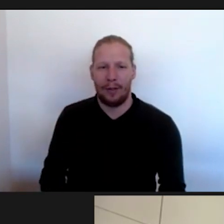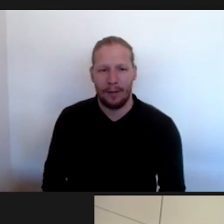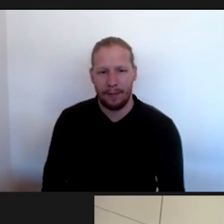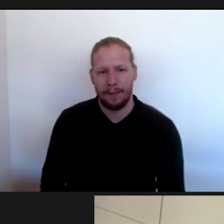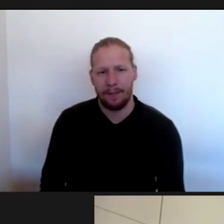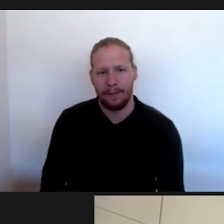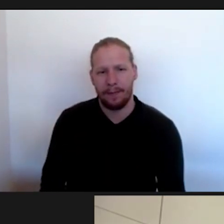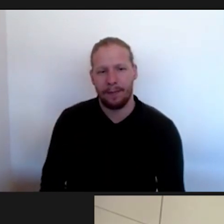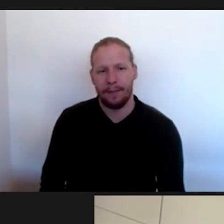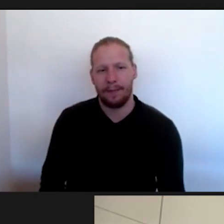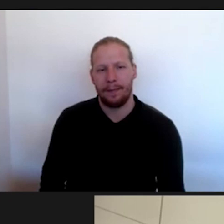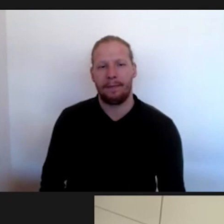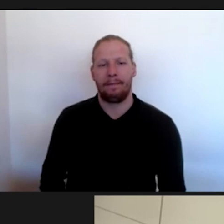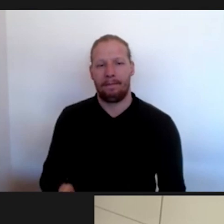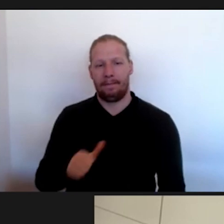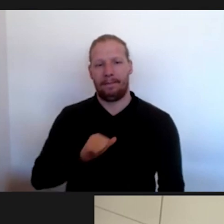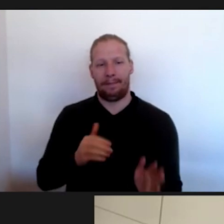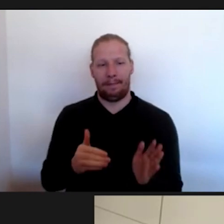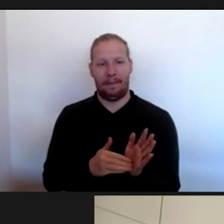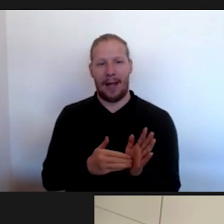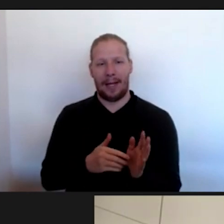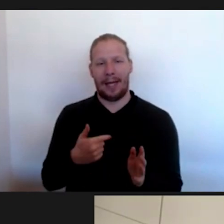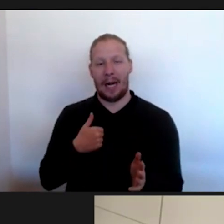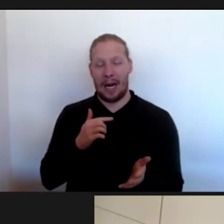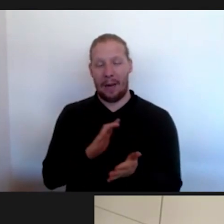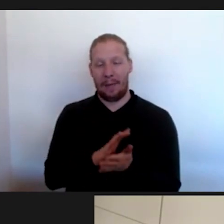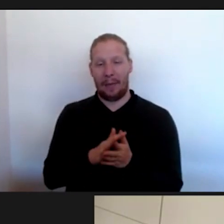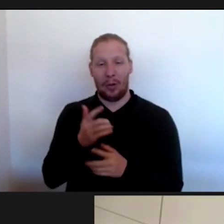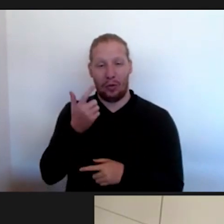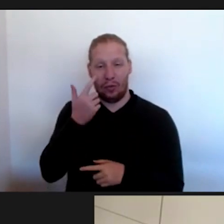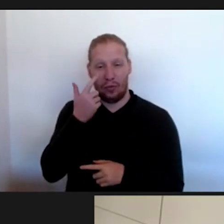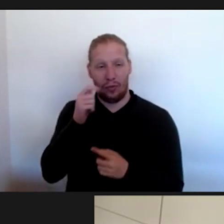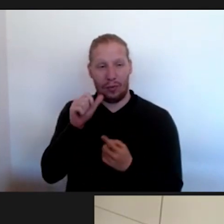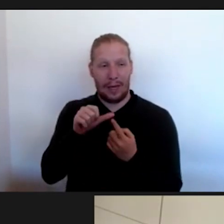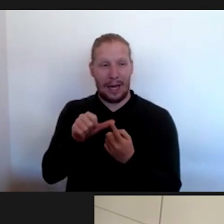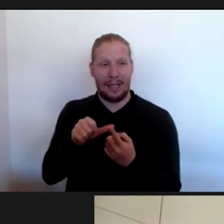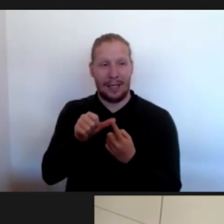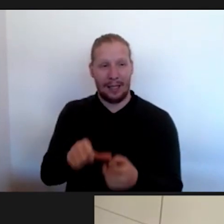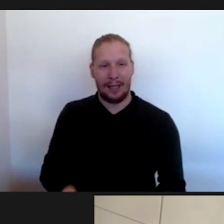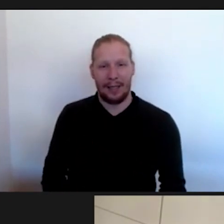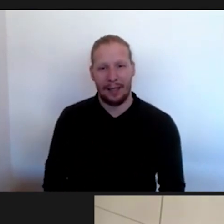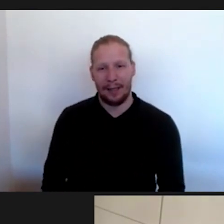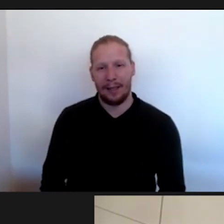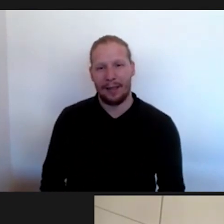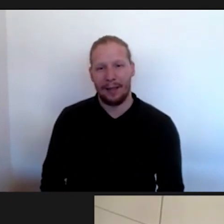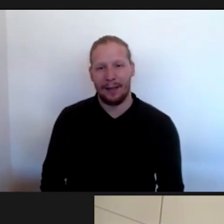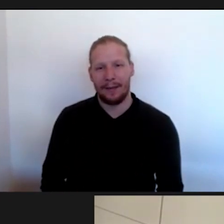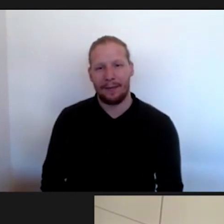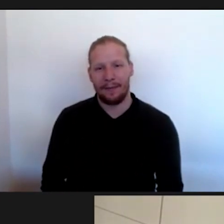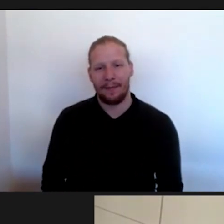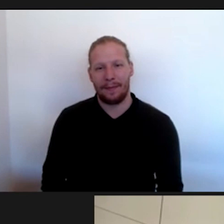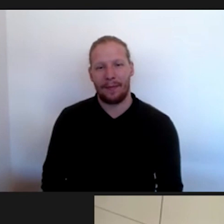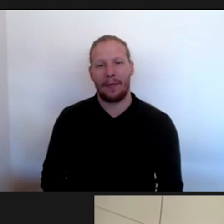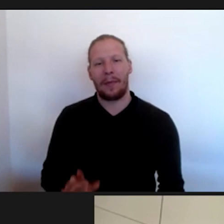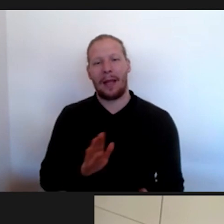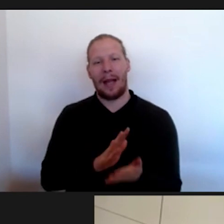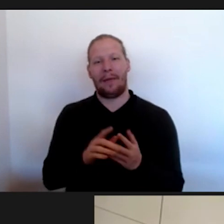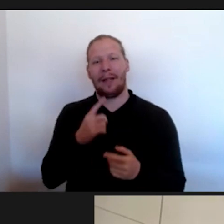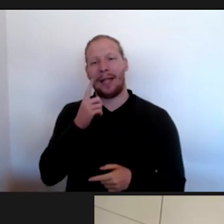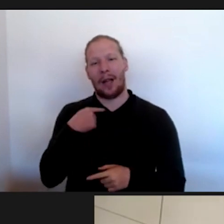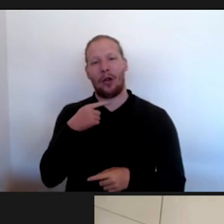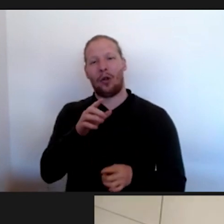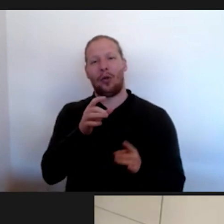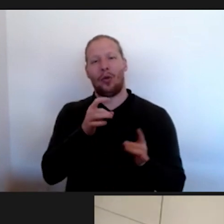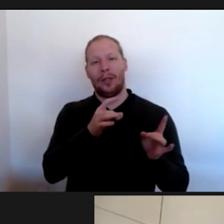I'm happy to try it, Hafsa, if you're thinking. Martin. You go first, and then I will come in about the Yeah. indigenous models